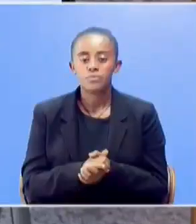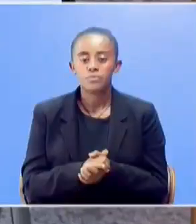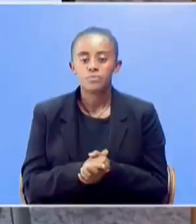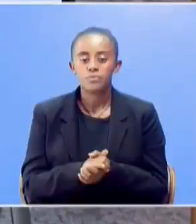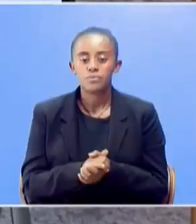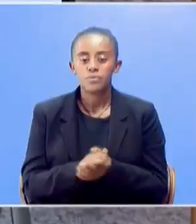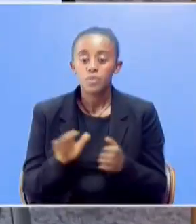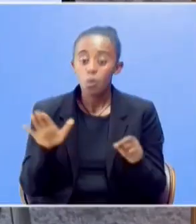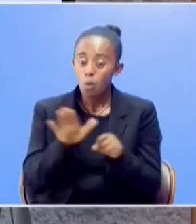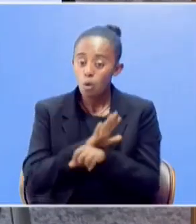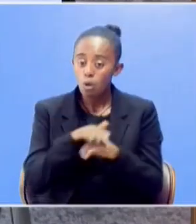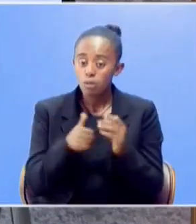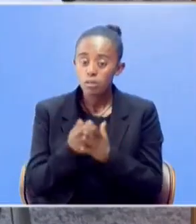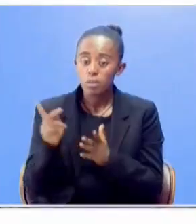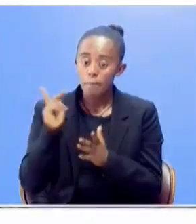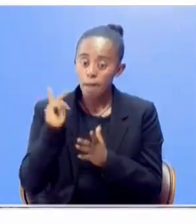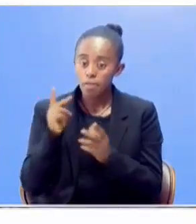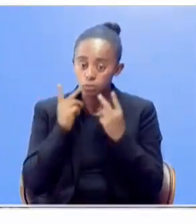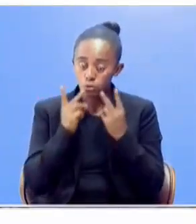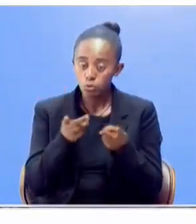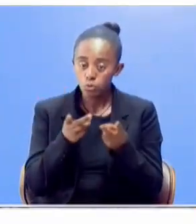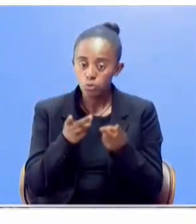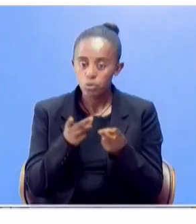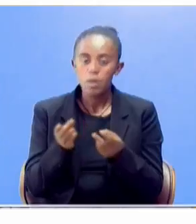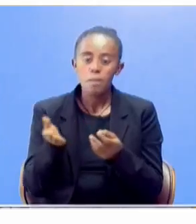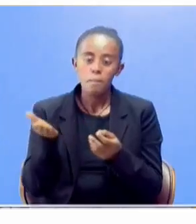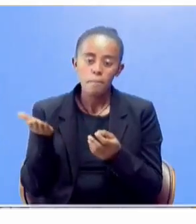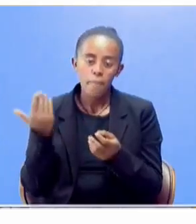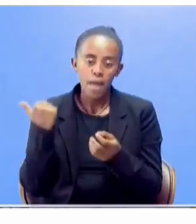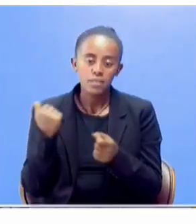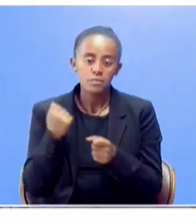All are in the past. Now look, past actions.